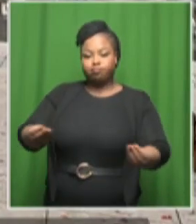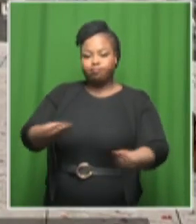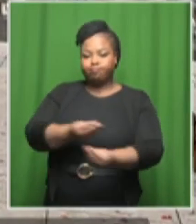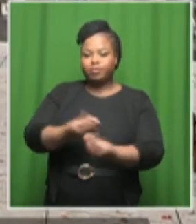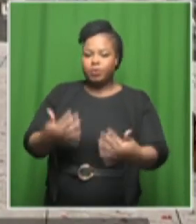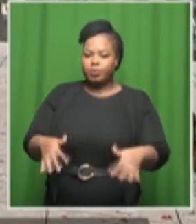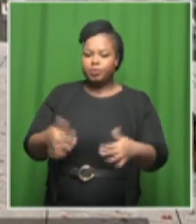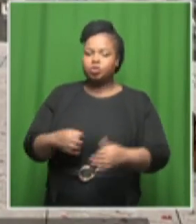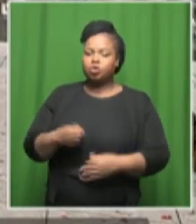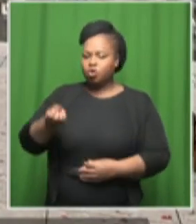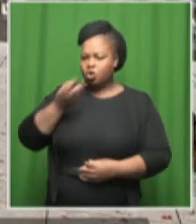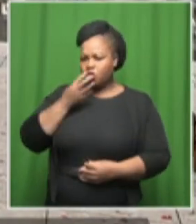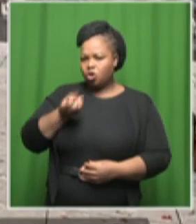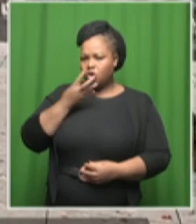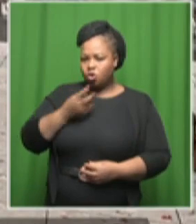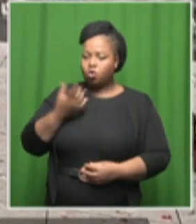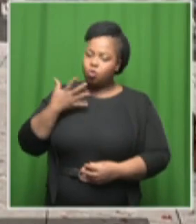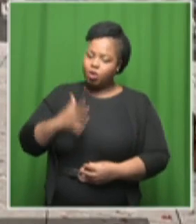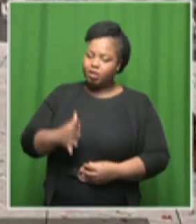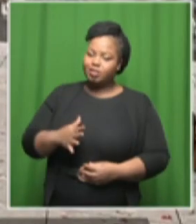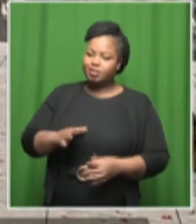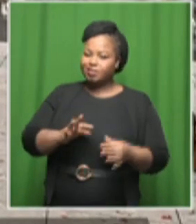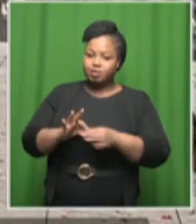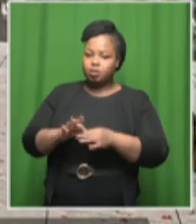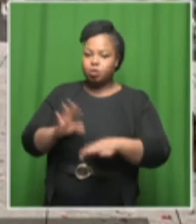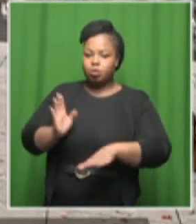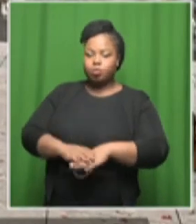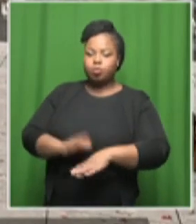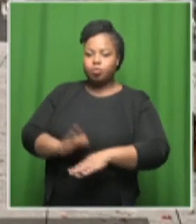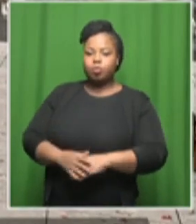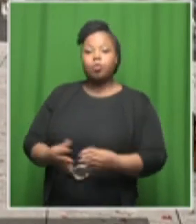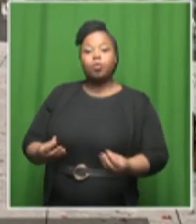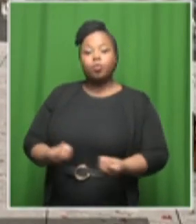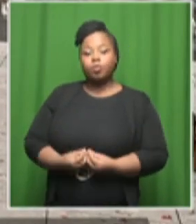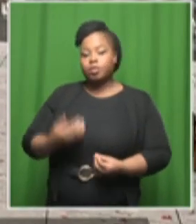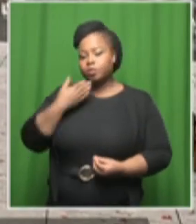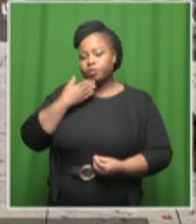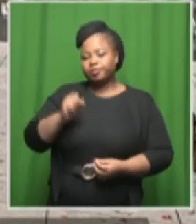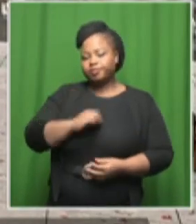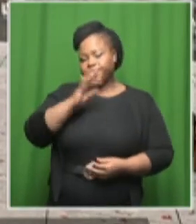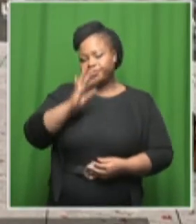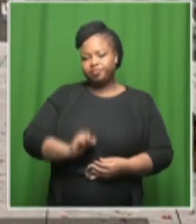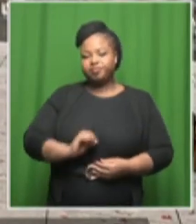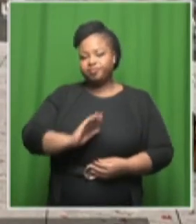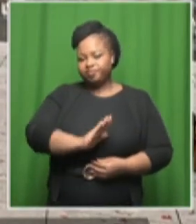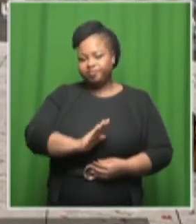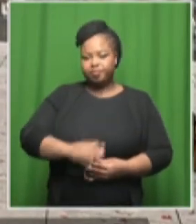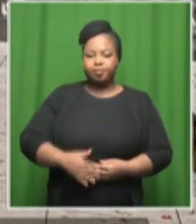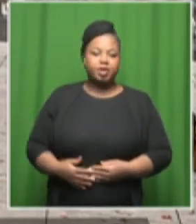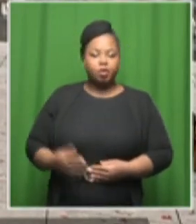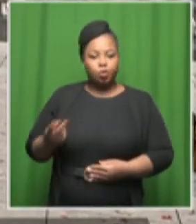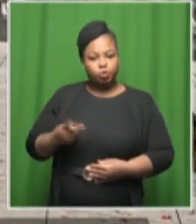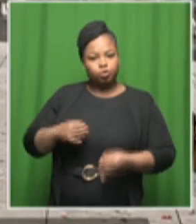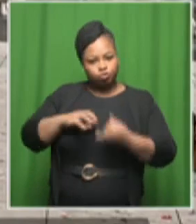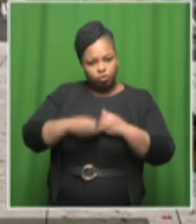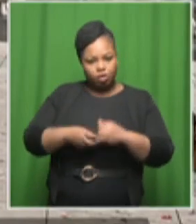also looking to boost its relations with South Africa, in particular